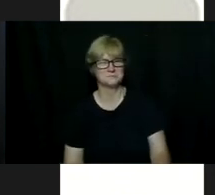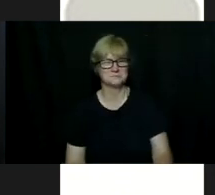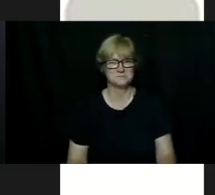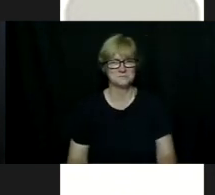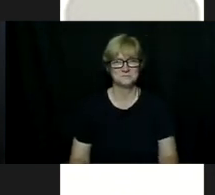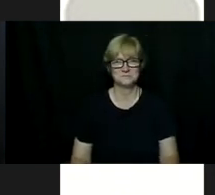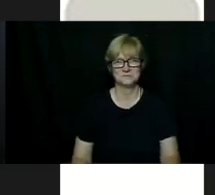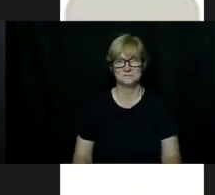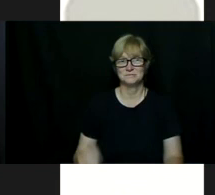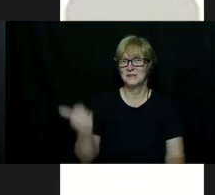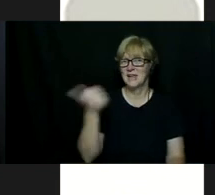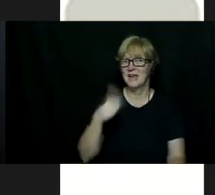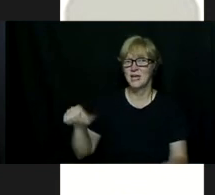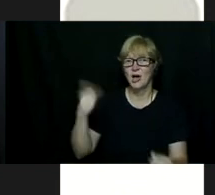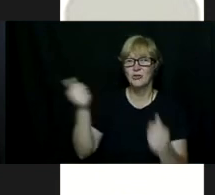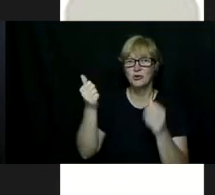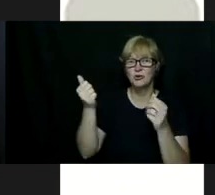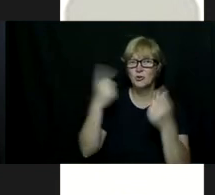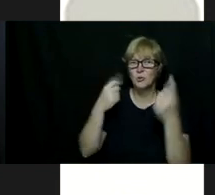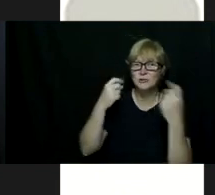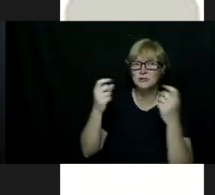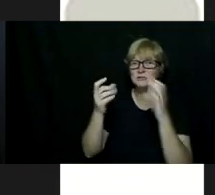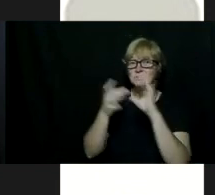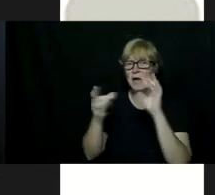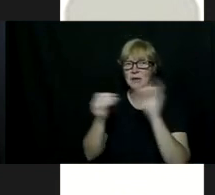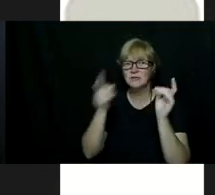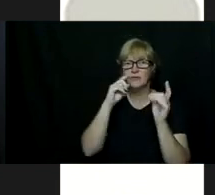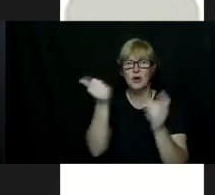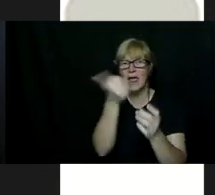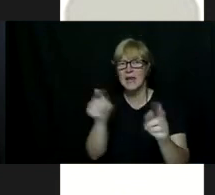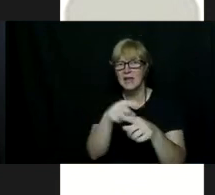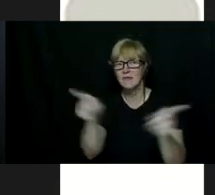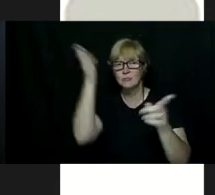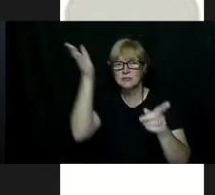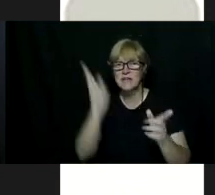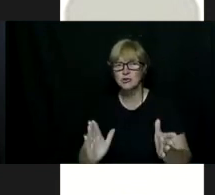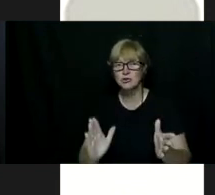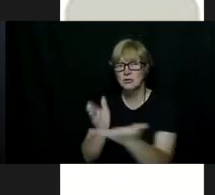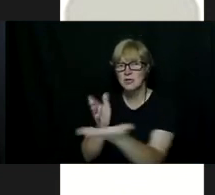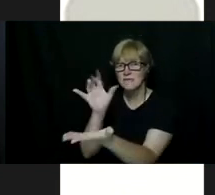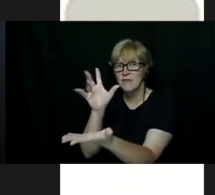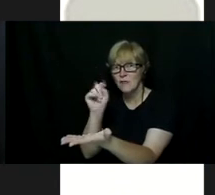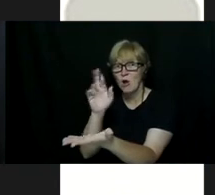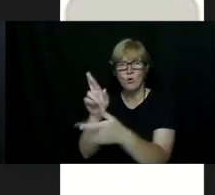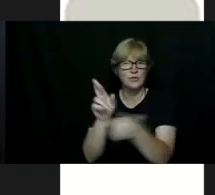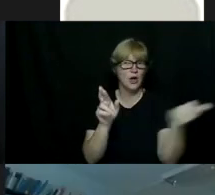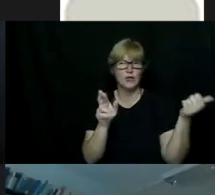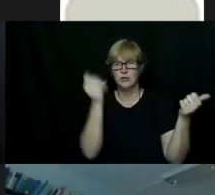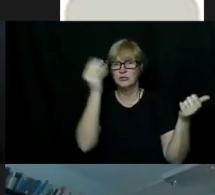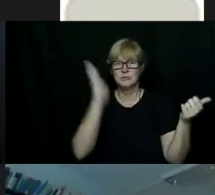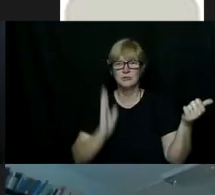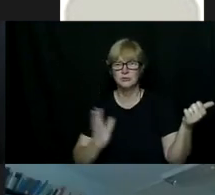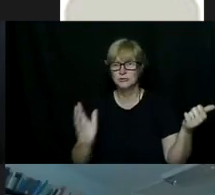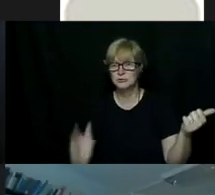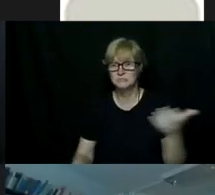So are there any more questions, comments, either to Firat's talk or generally also to the other speakers,